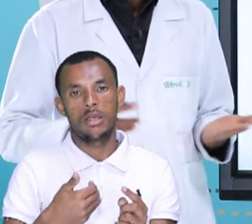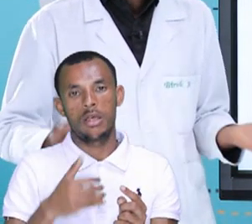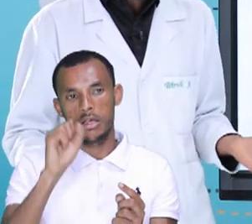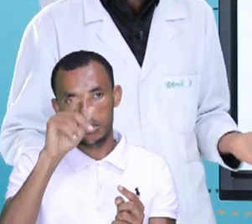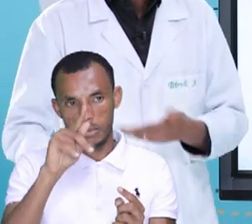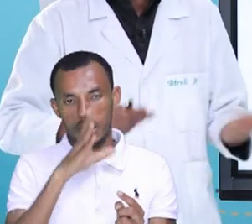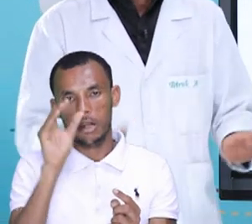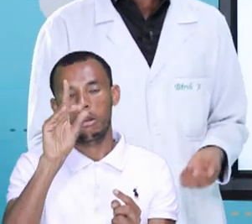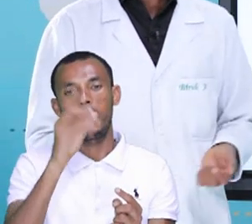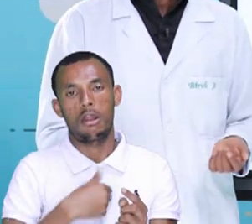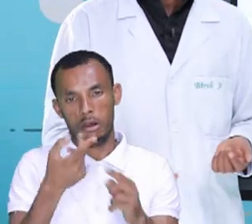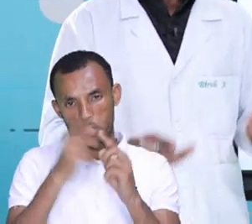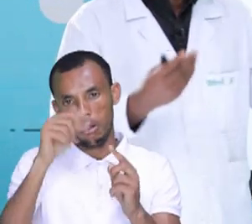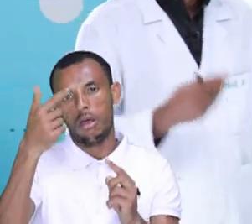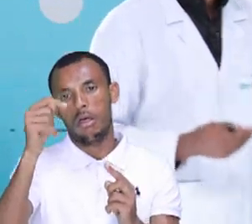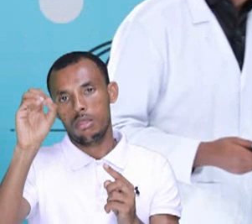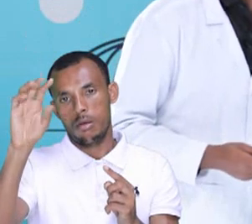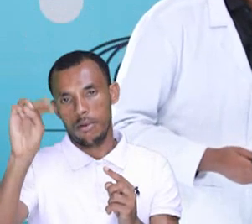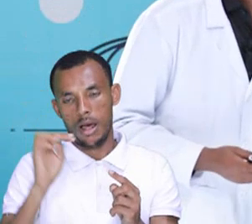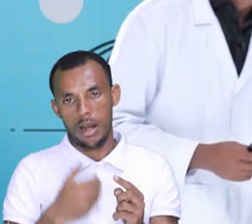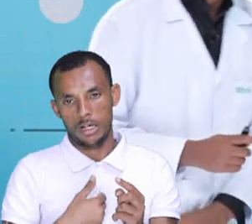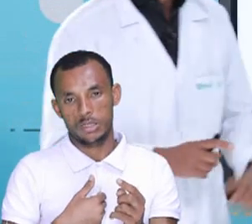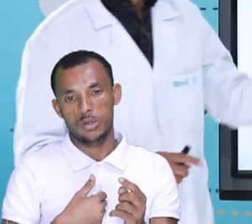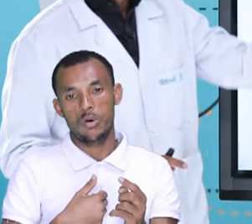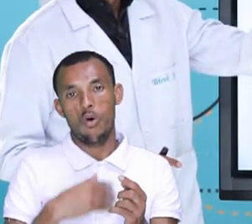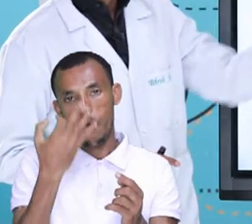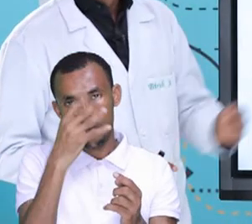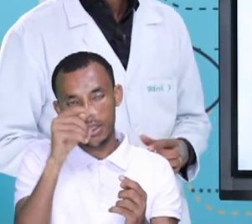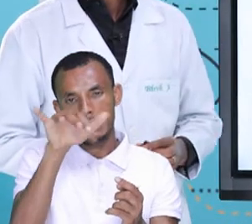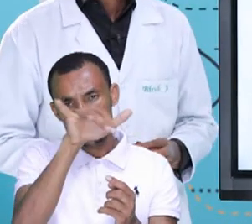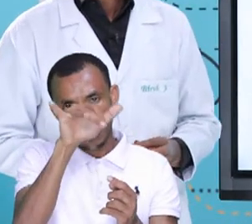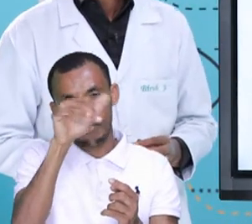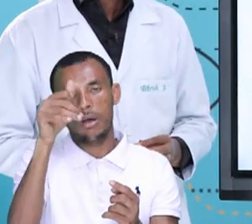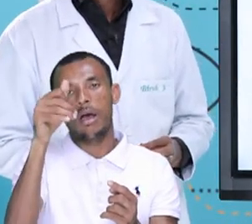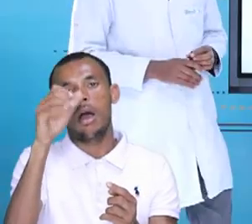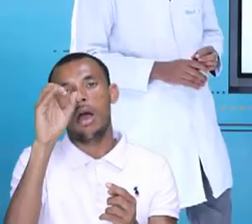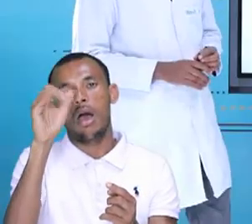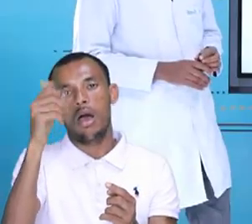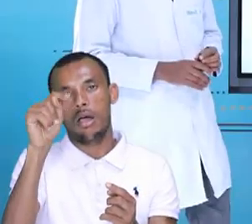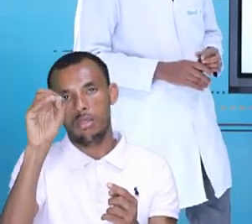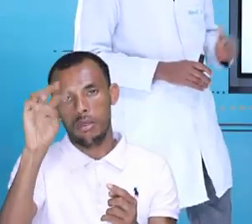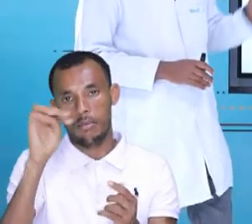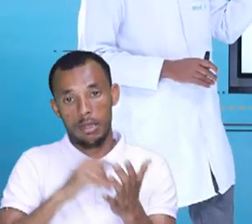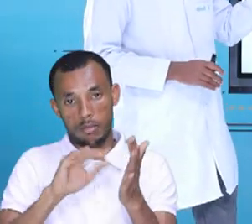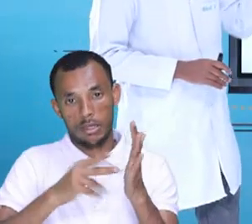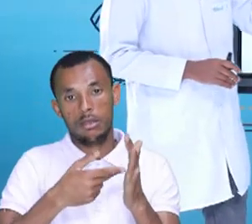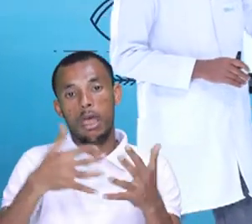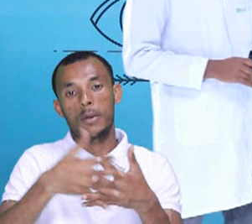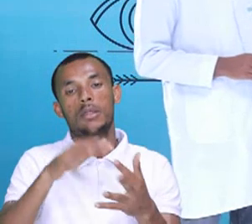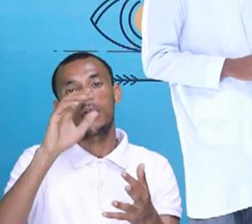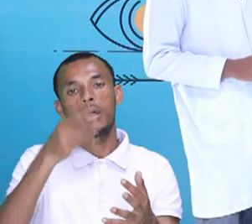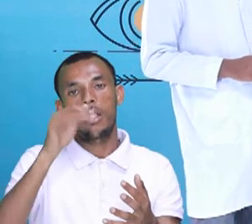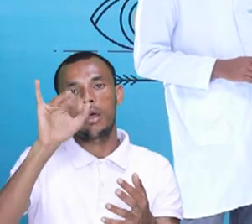S, P, and D different atomic orbital of the same atom is called hybridization. In